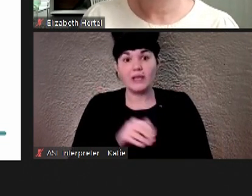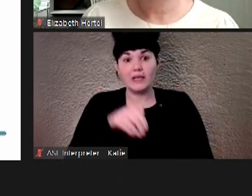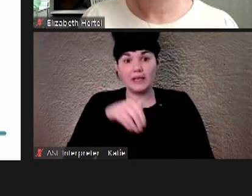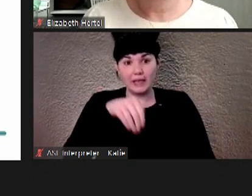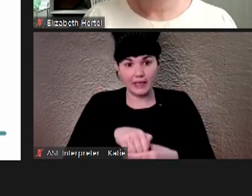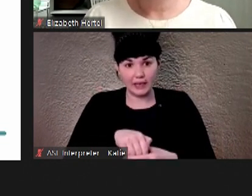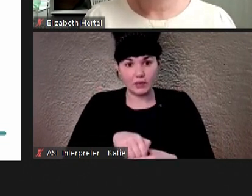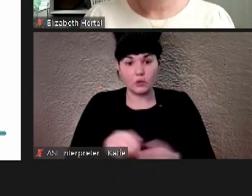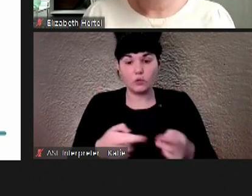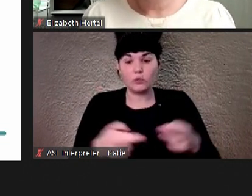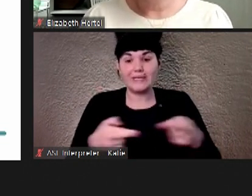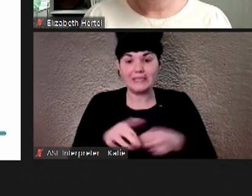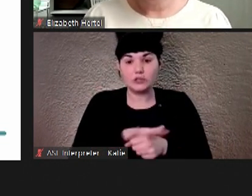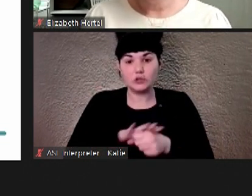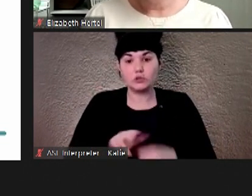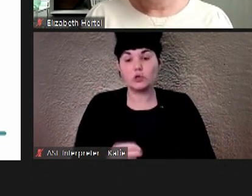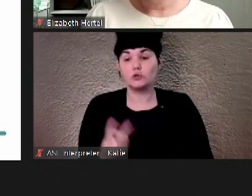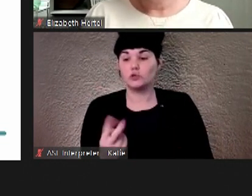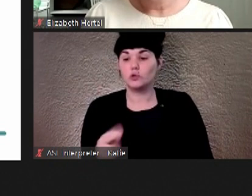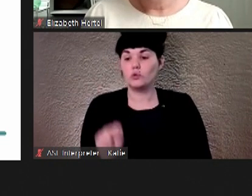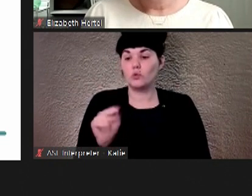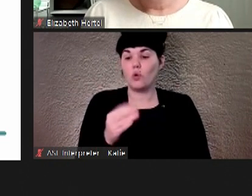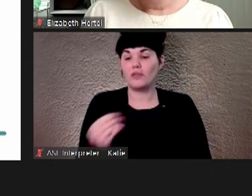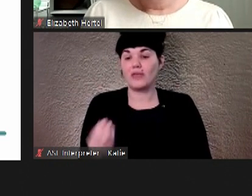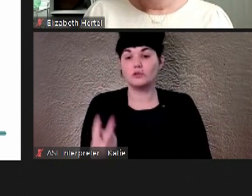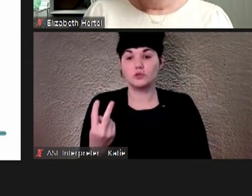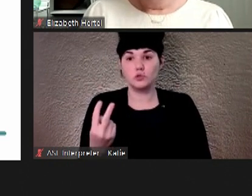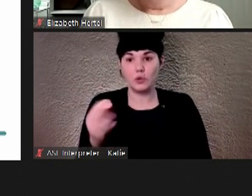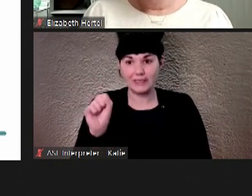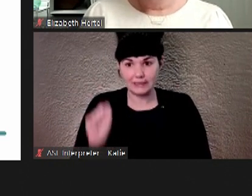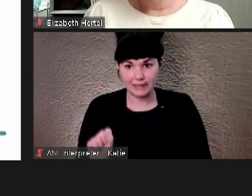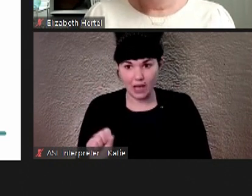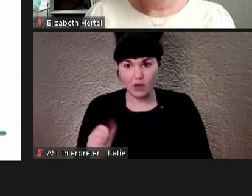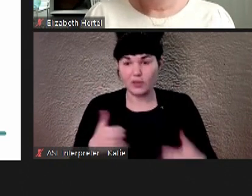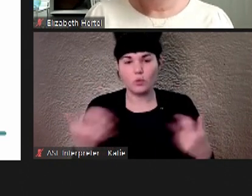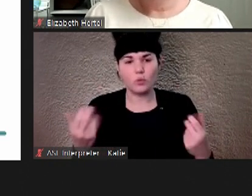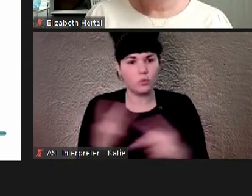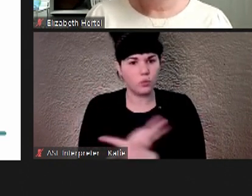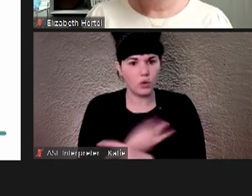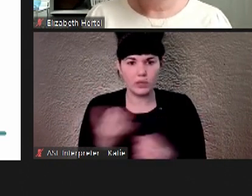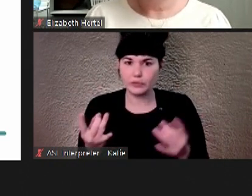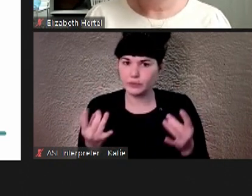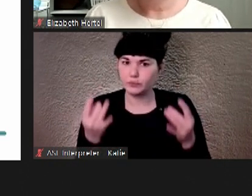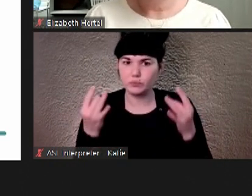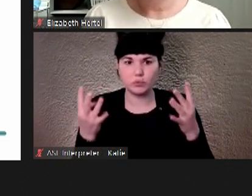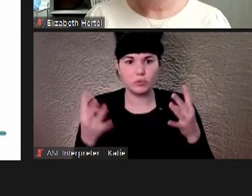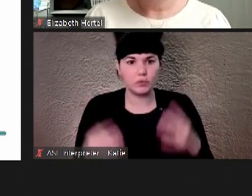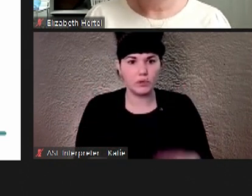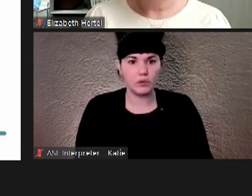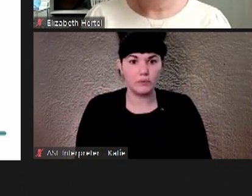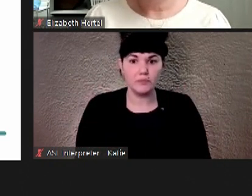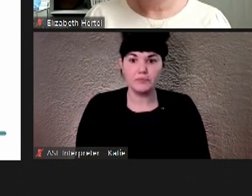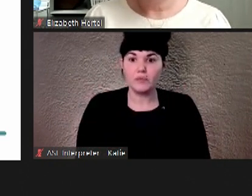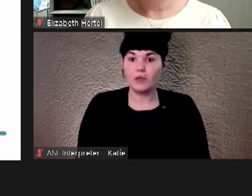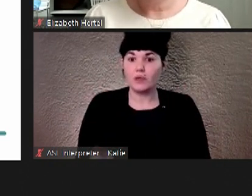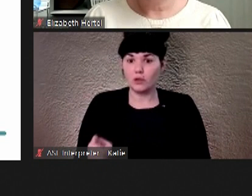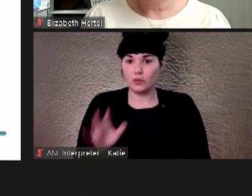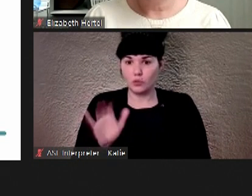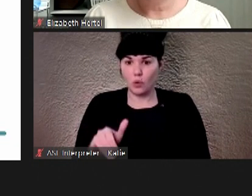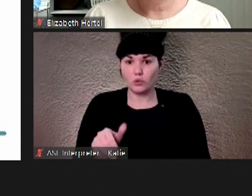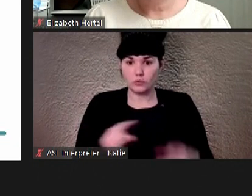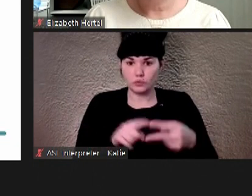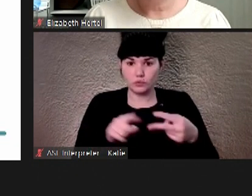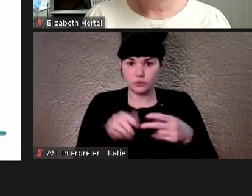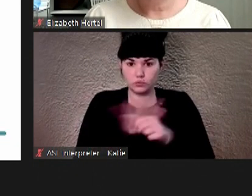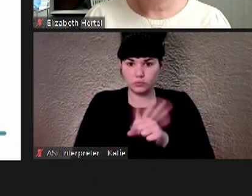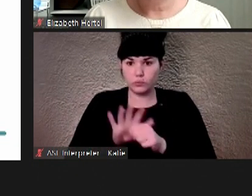and 2 south, where they're seeing greater than 400 per million population hospitalized. So those are the 2 regions that have